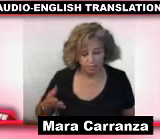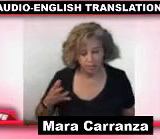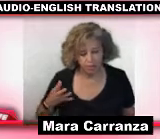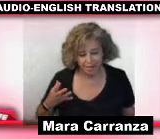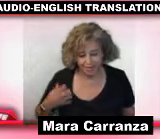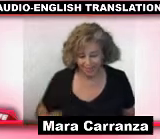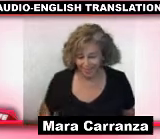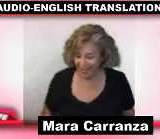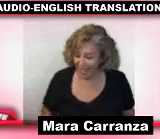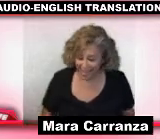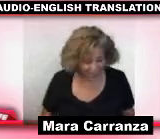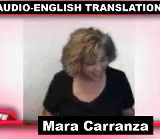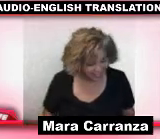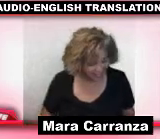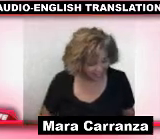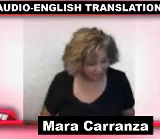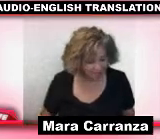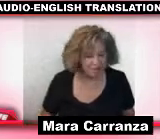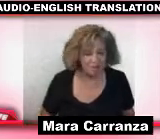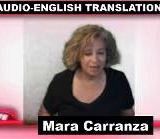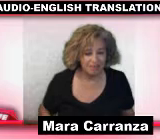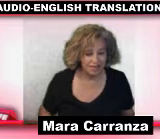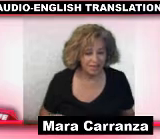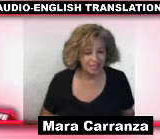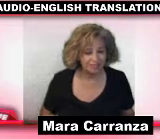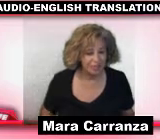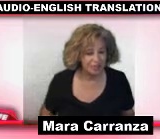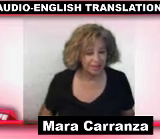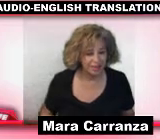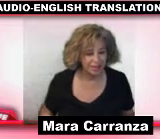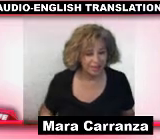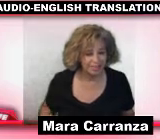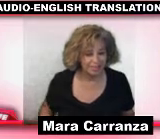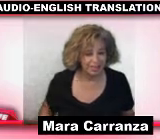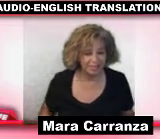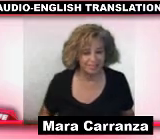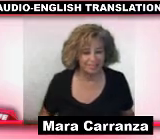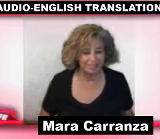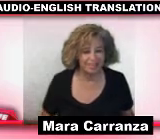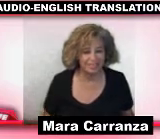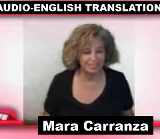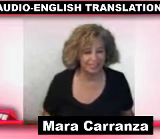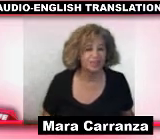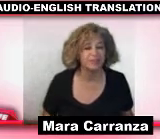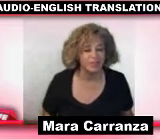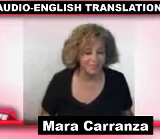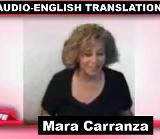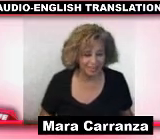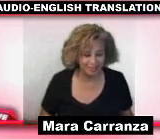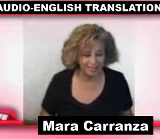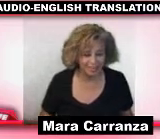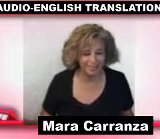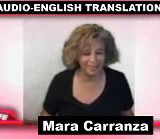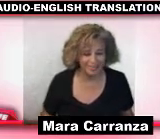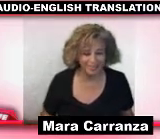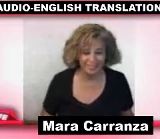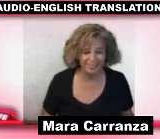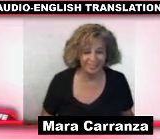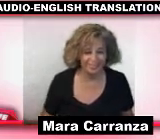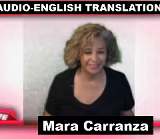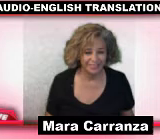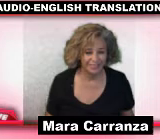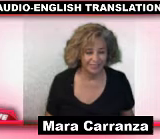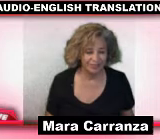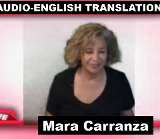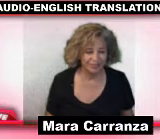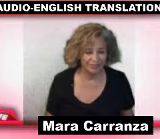the foreign, I can't think of the name, but anyway, so he's the foreign director, foreign relations officer.